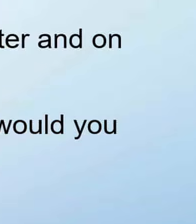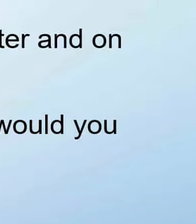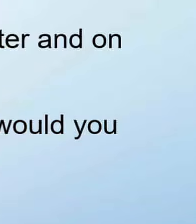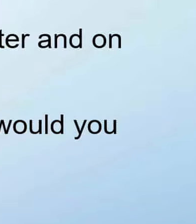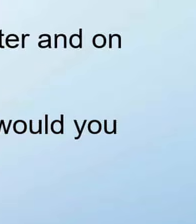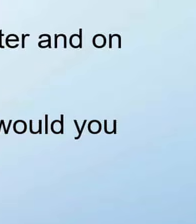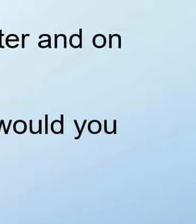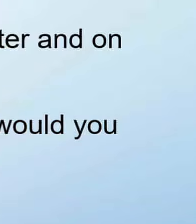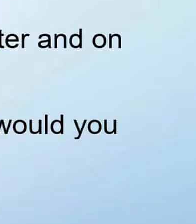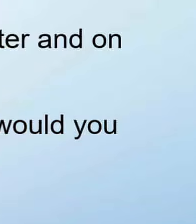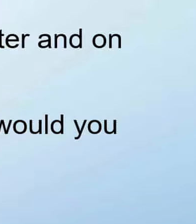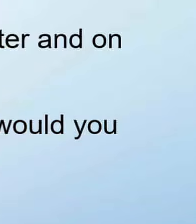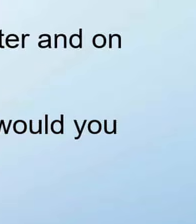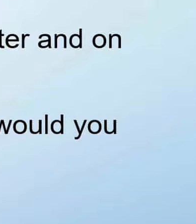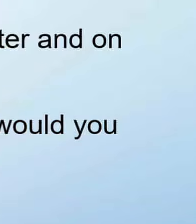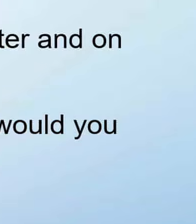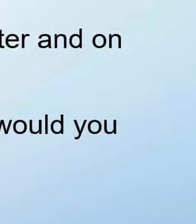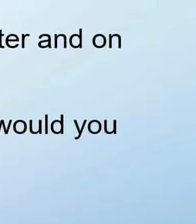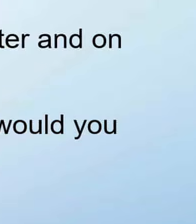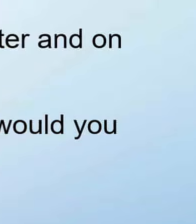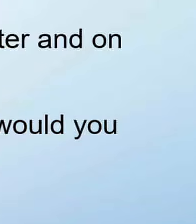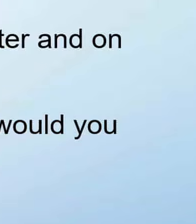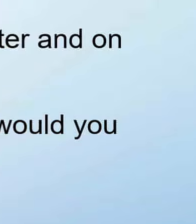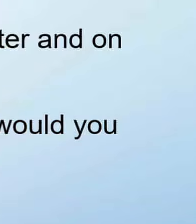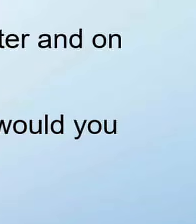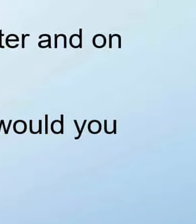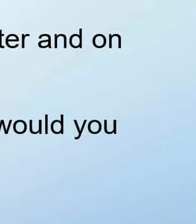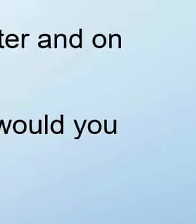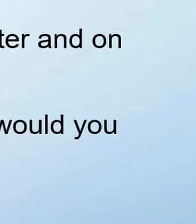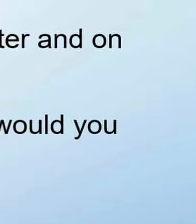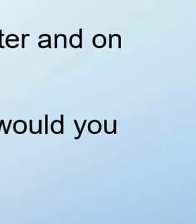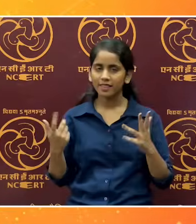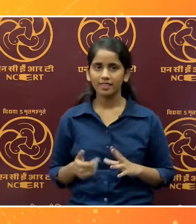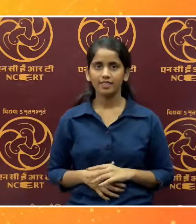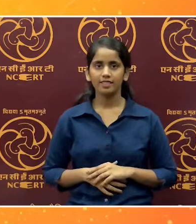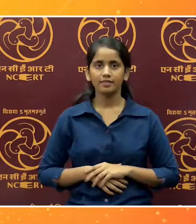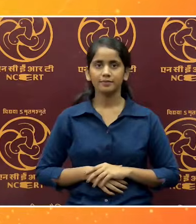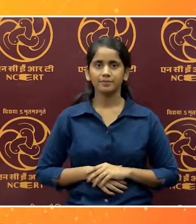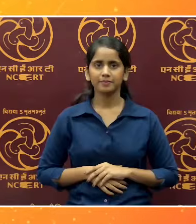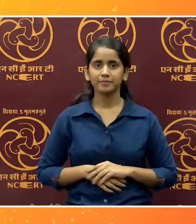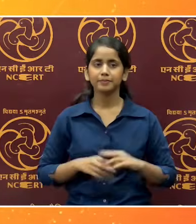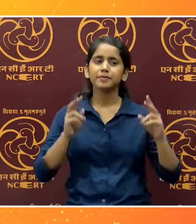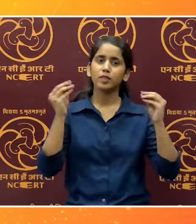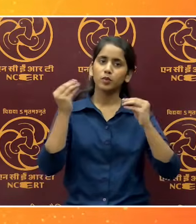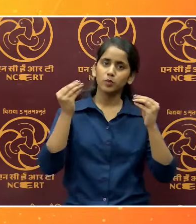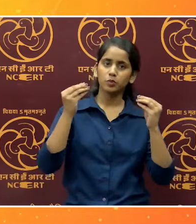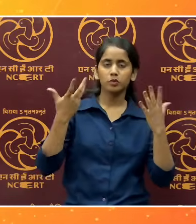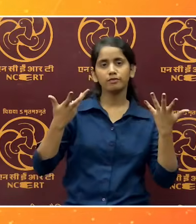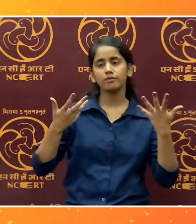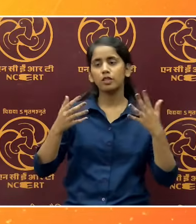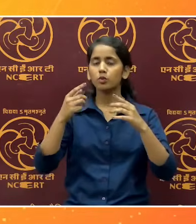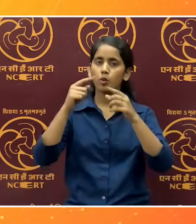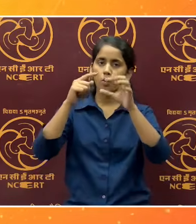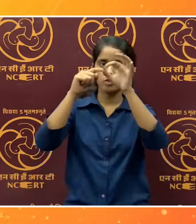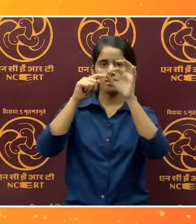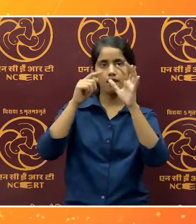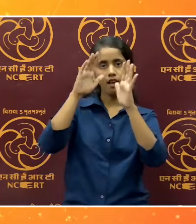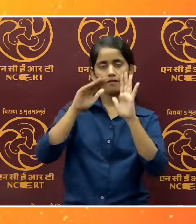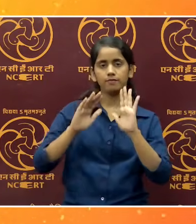then see how will it help in swimming and all that. So, these are some discussion questions.